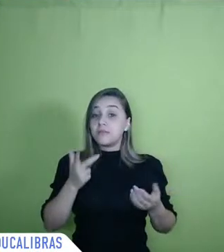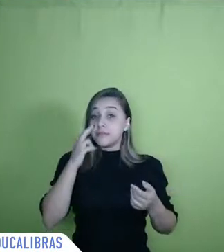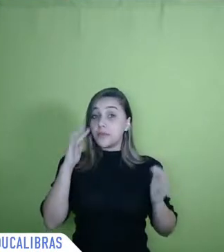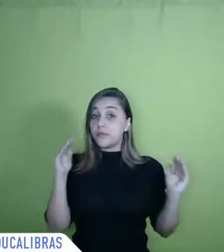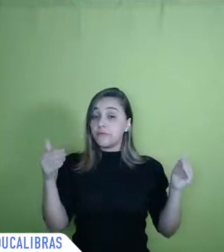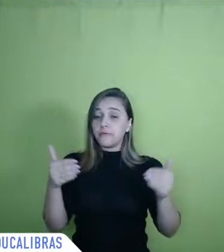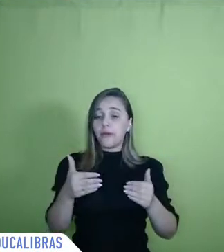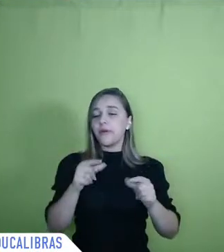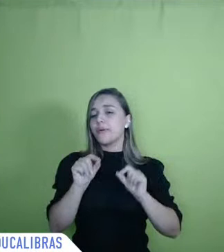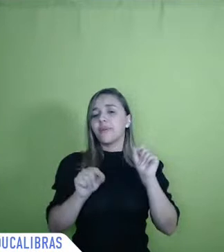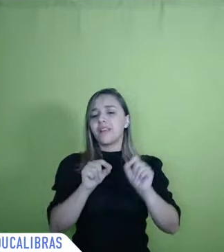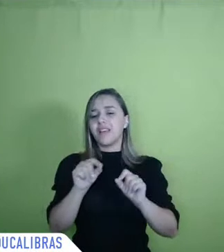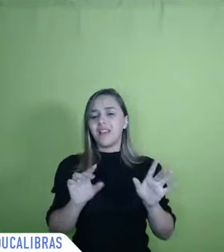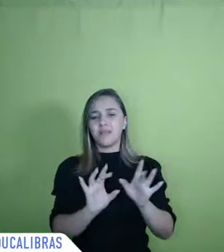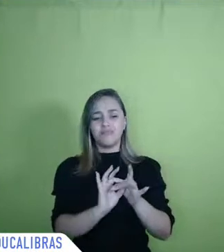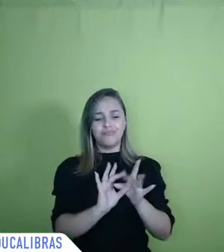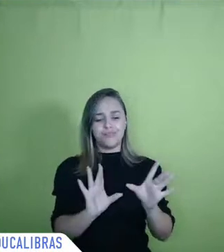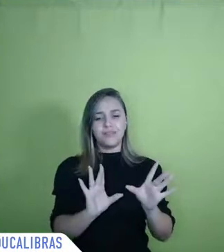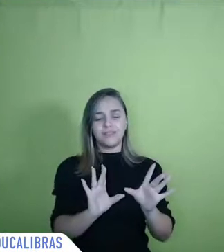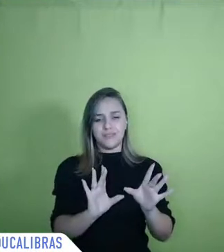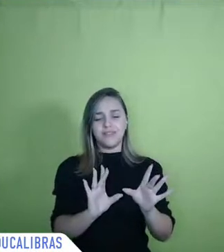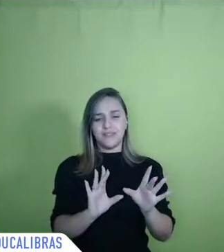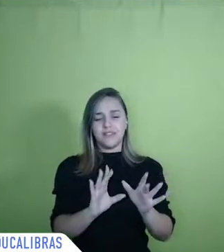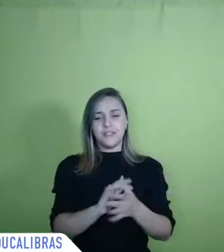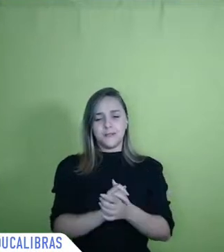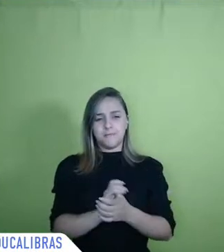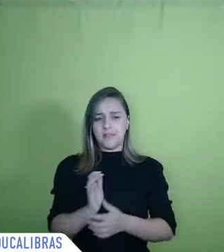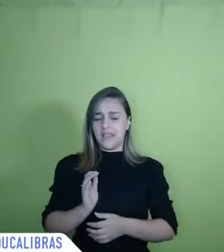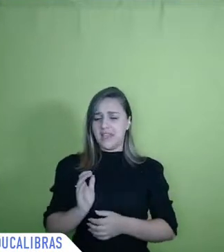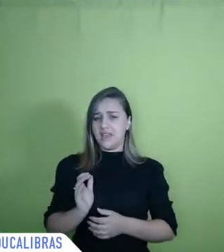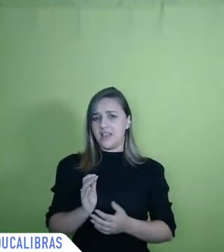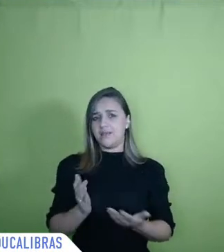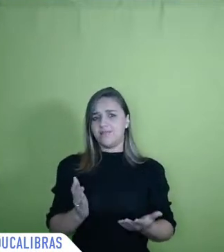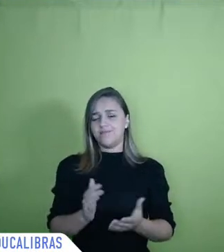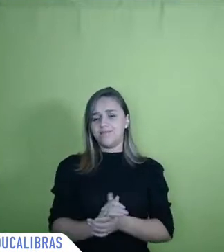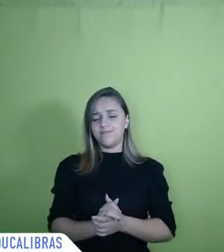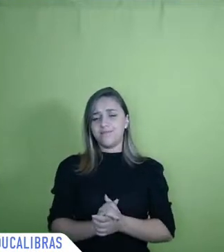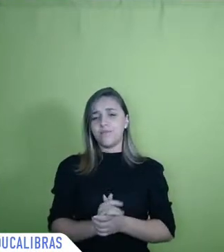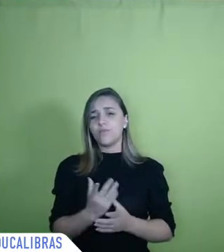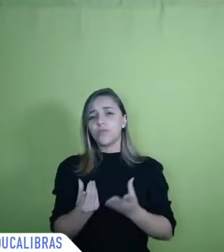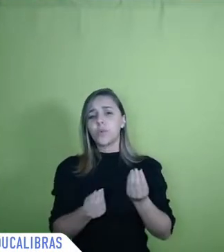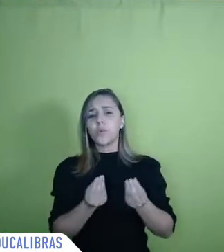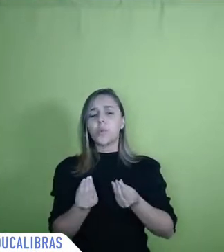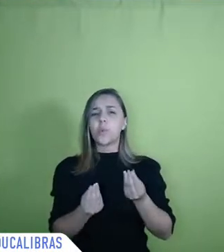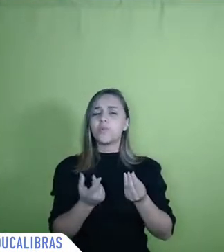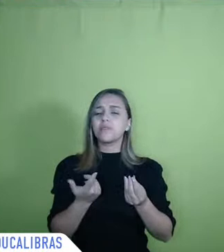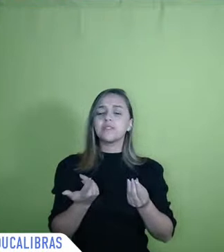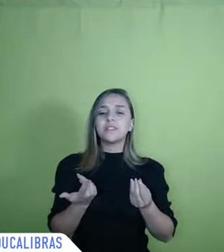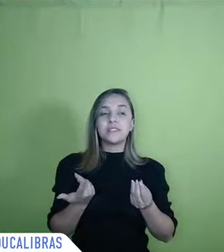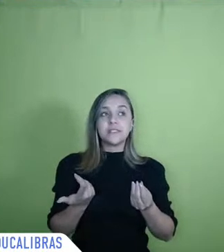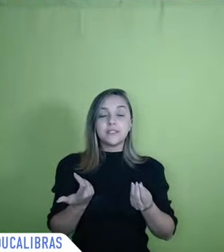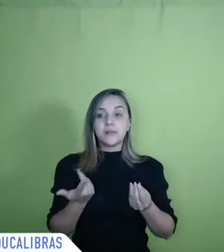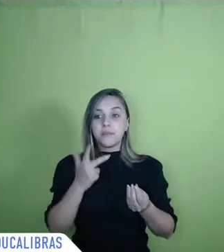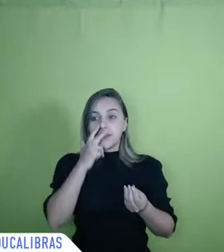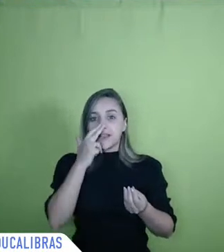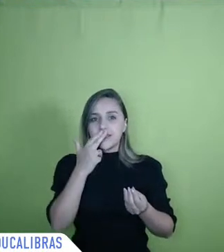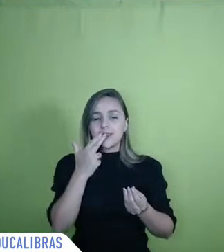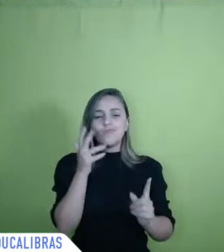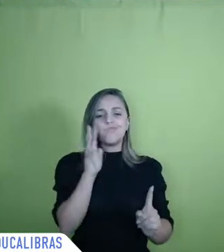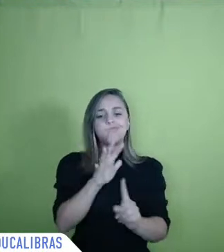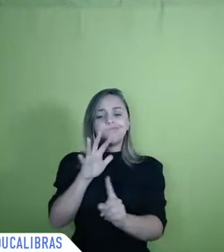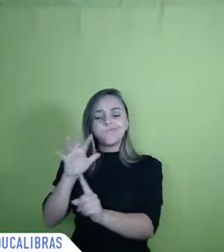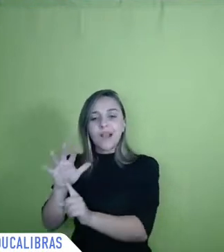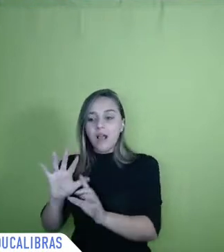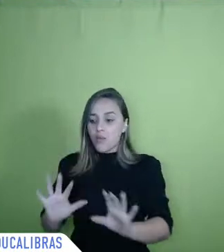or incentives could convince rich Brazilians to agree to pay a larger share of